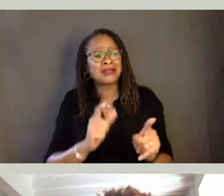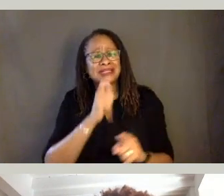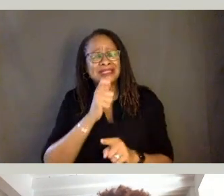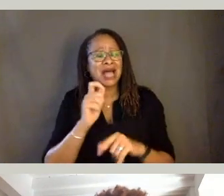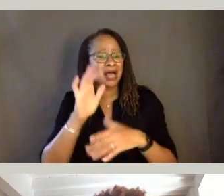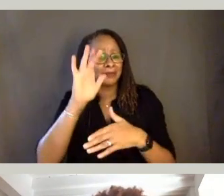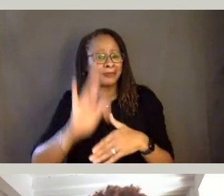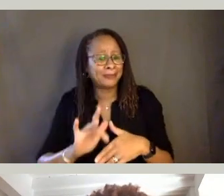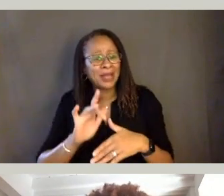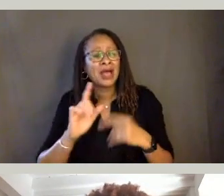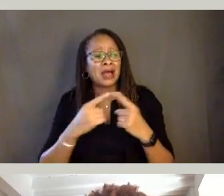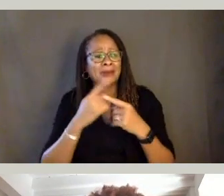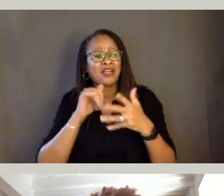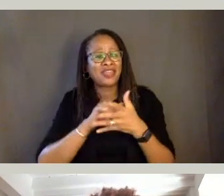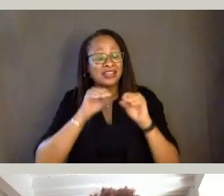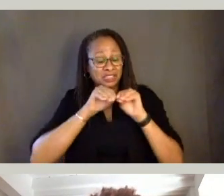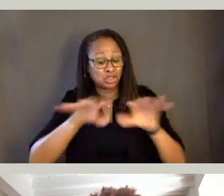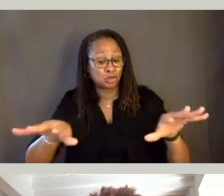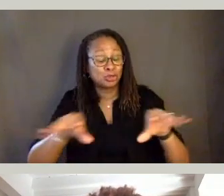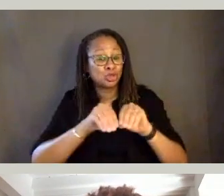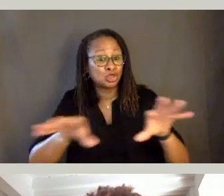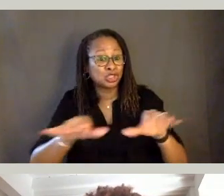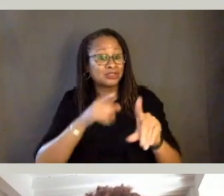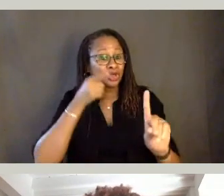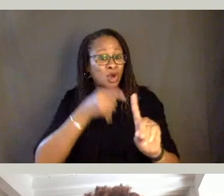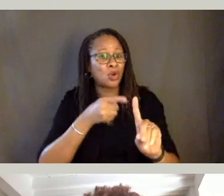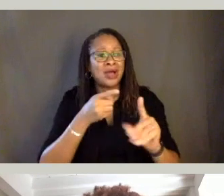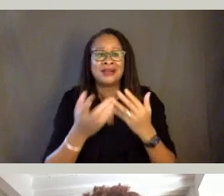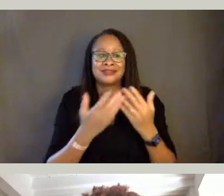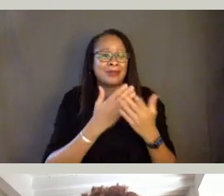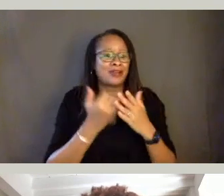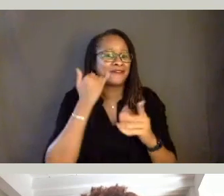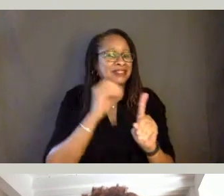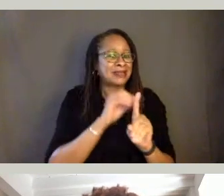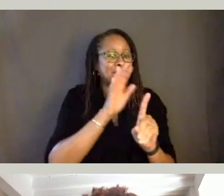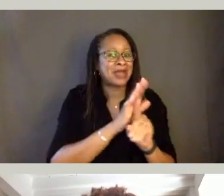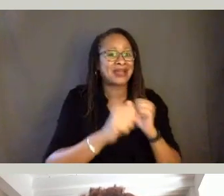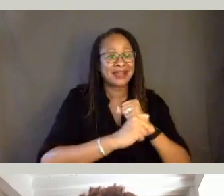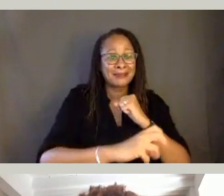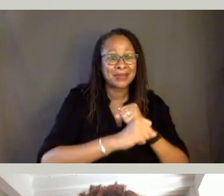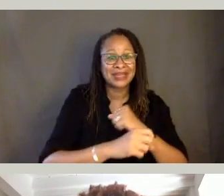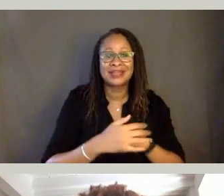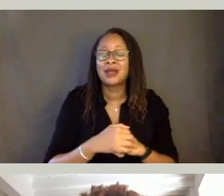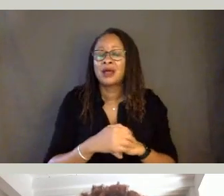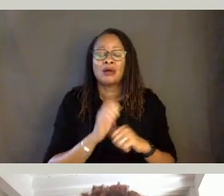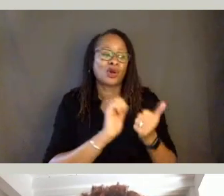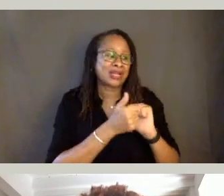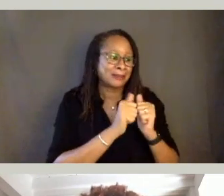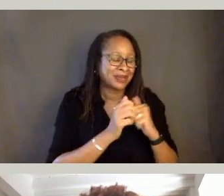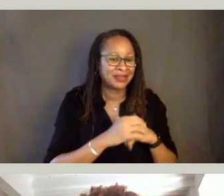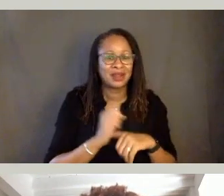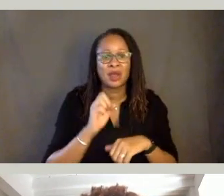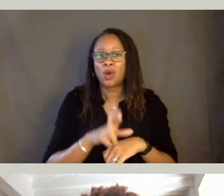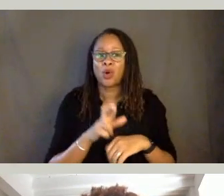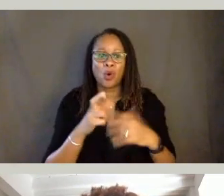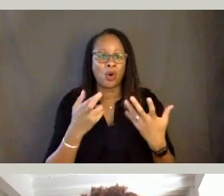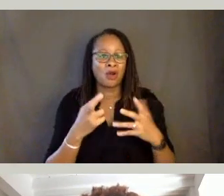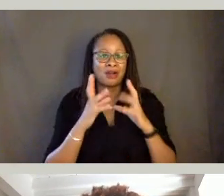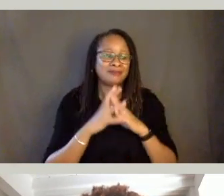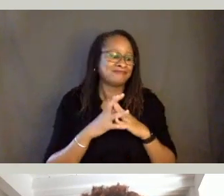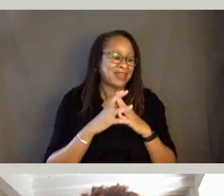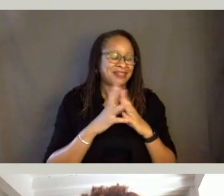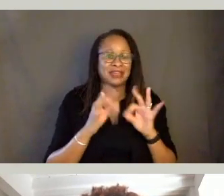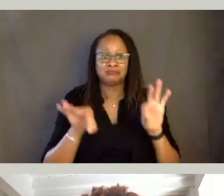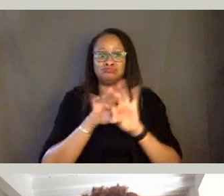of what that kind of distribution goal is, whether that's the impact campaign, whether that's, you know, the critical acclaim that launches a filmmaker's career,